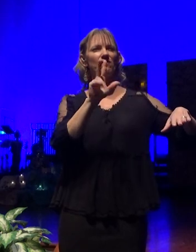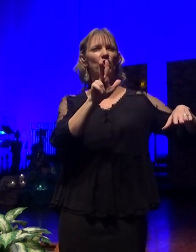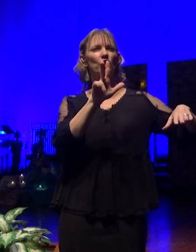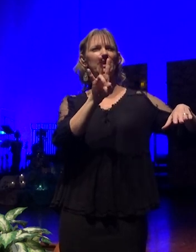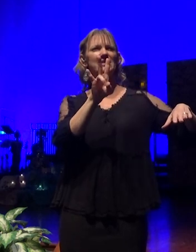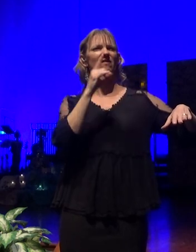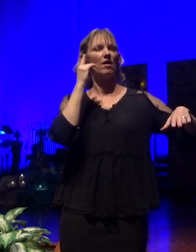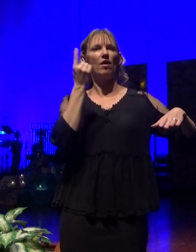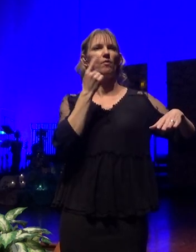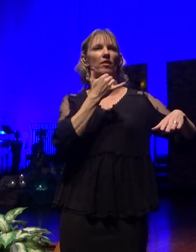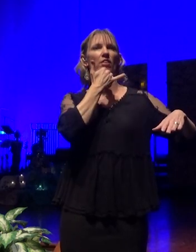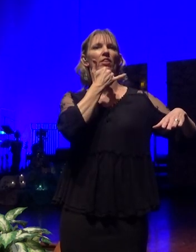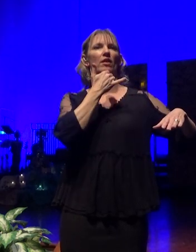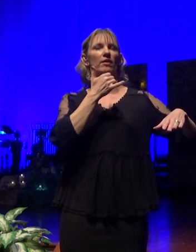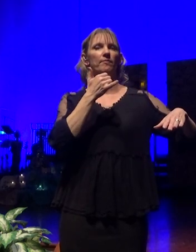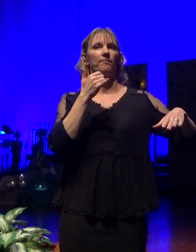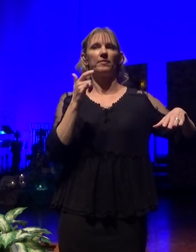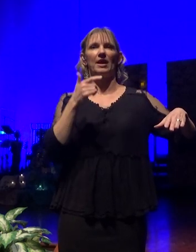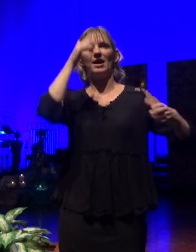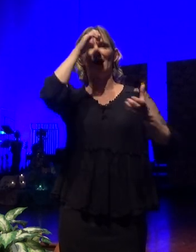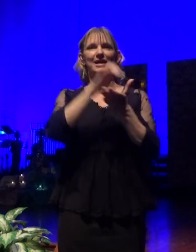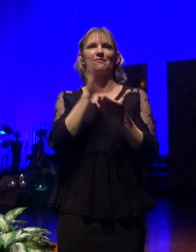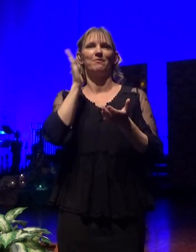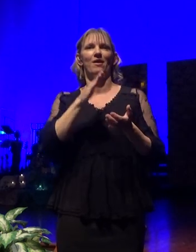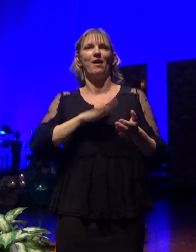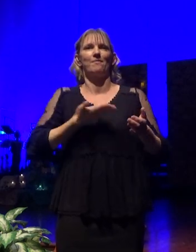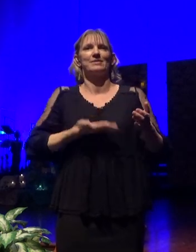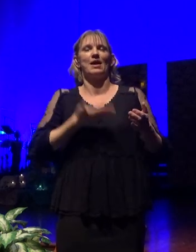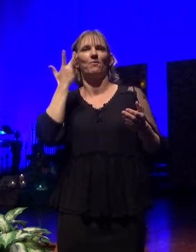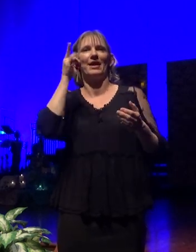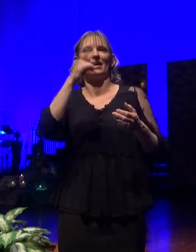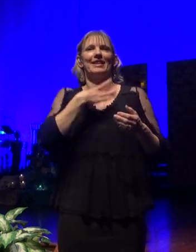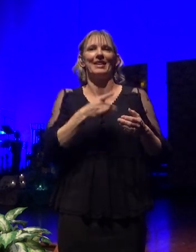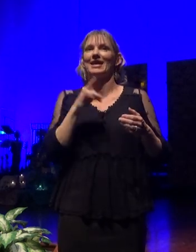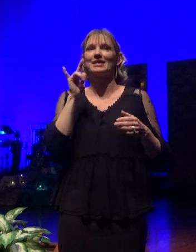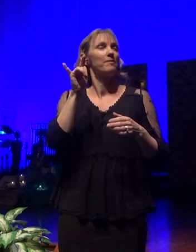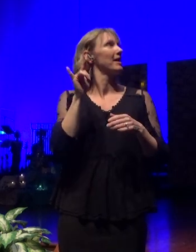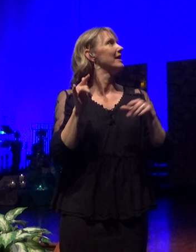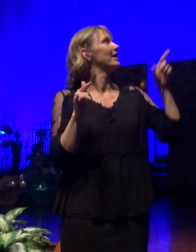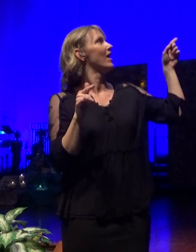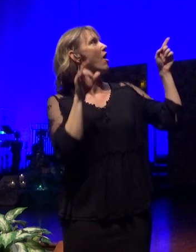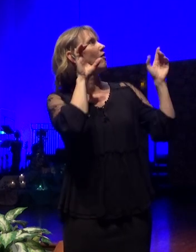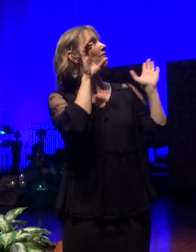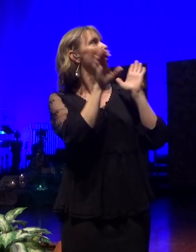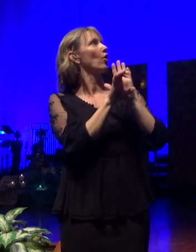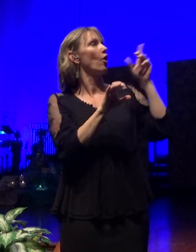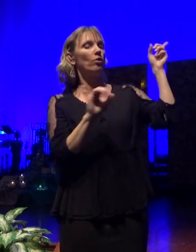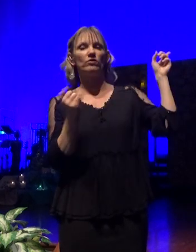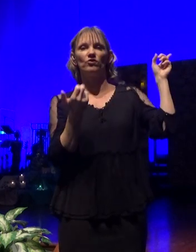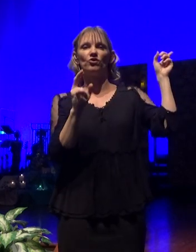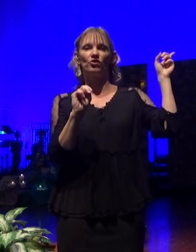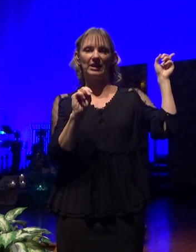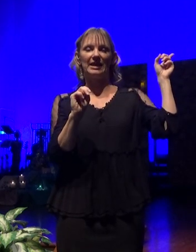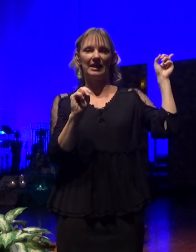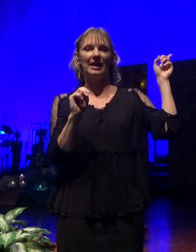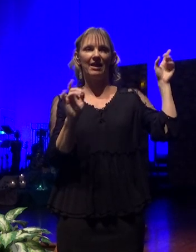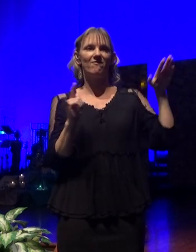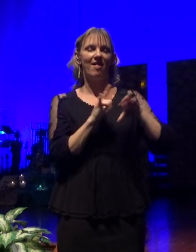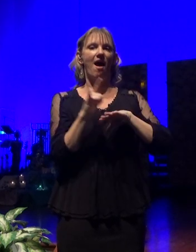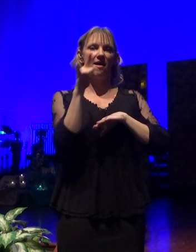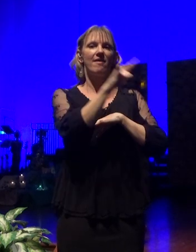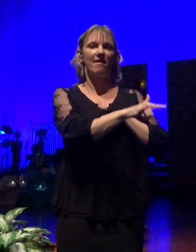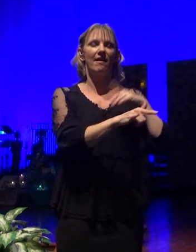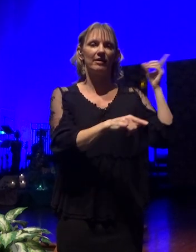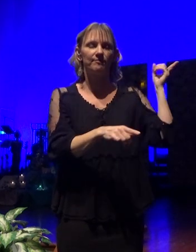get the aircraft messed up, and my husband will be upset because he likes me. So here's a photo of Jean, by the way, in her cockpit flying.